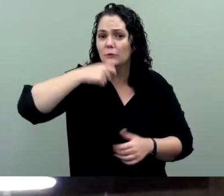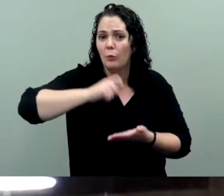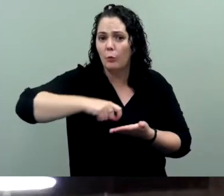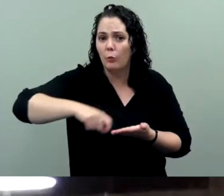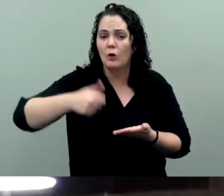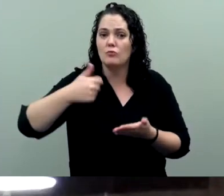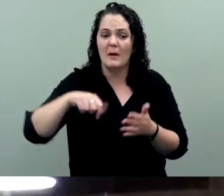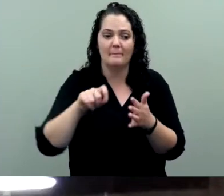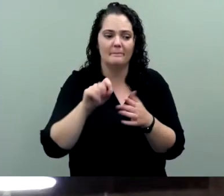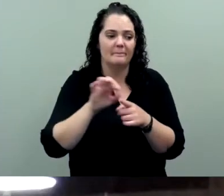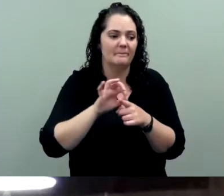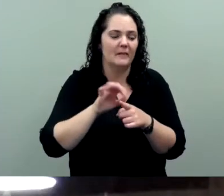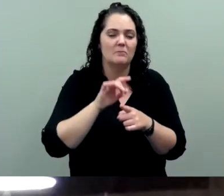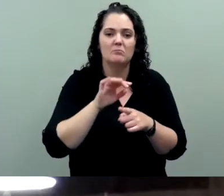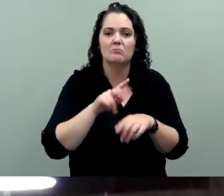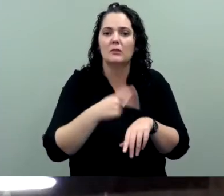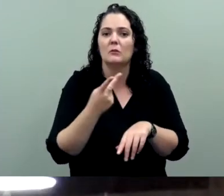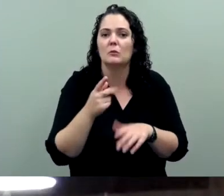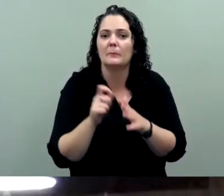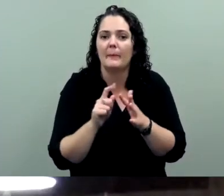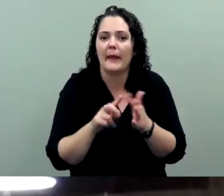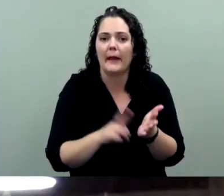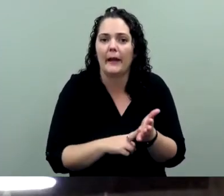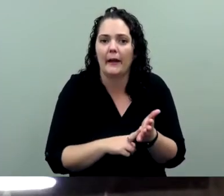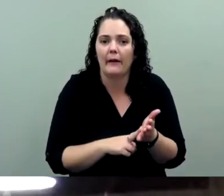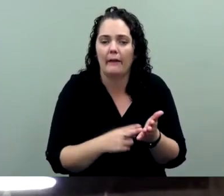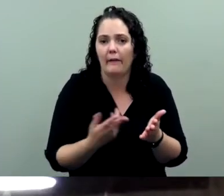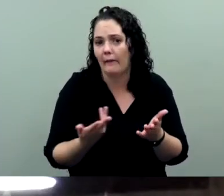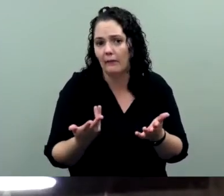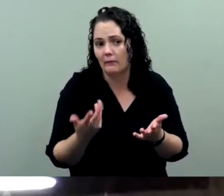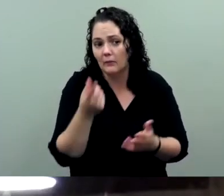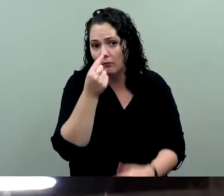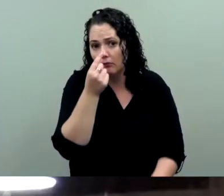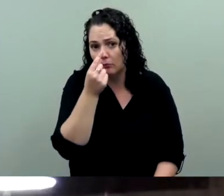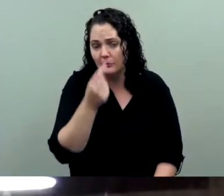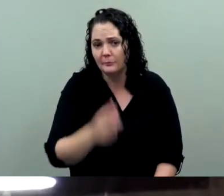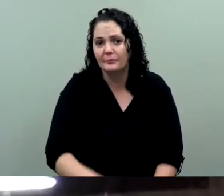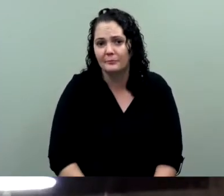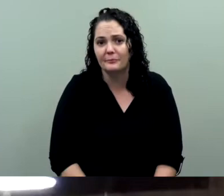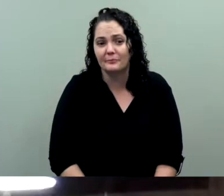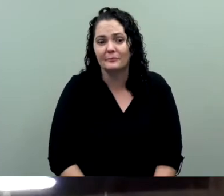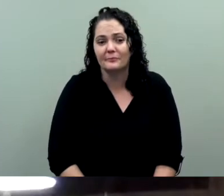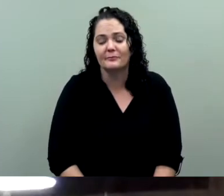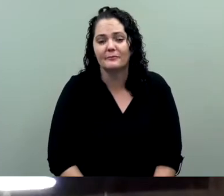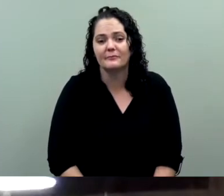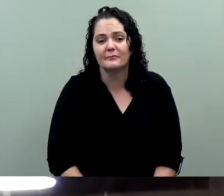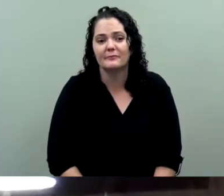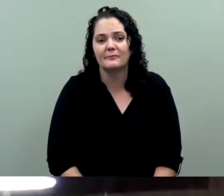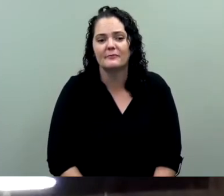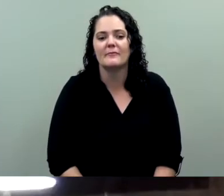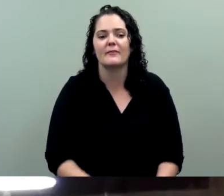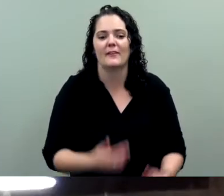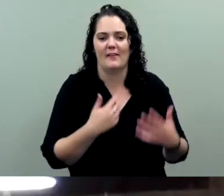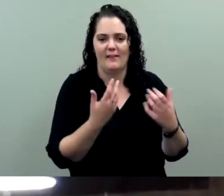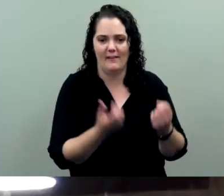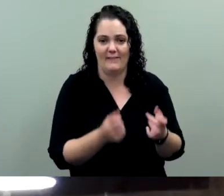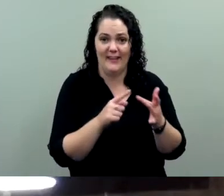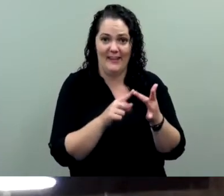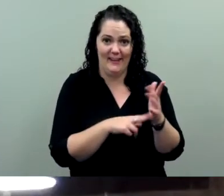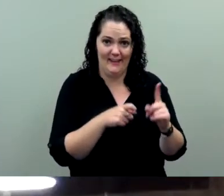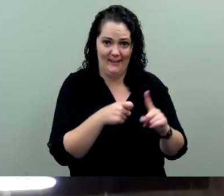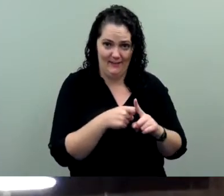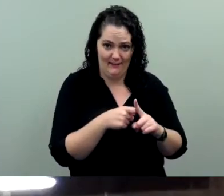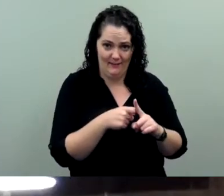biro pen, use whatever you've got. All right. So we're going to dive right back into this again. I've got my avocado ink. I'm going to get a fresh sheet of paper set